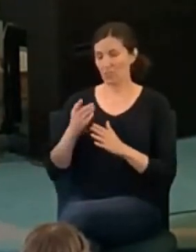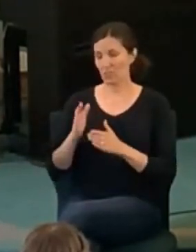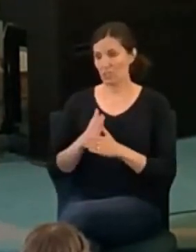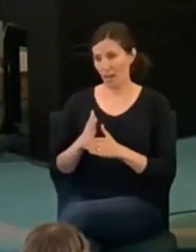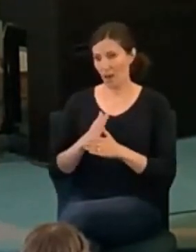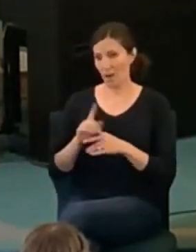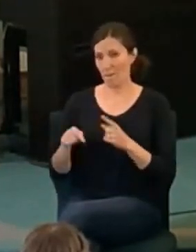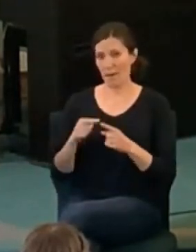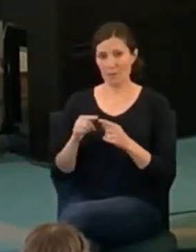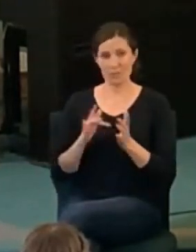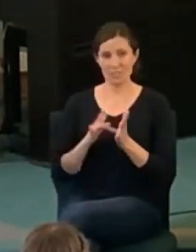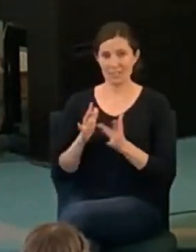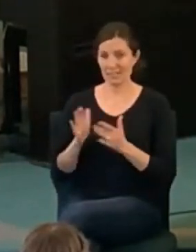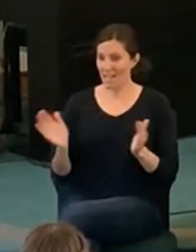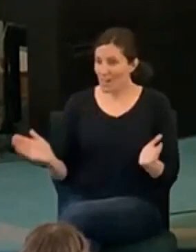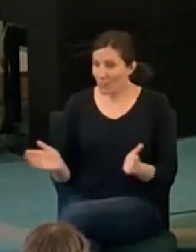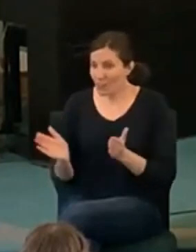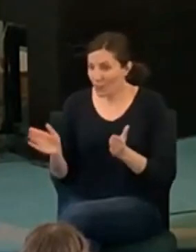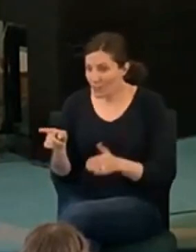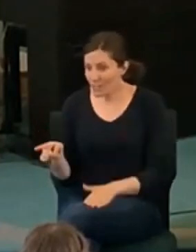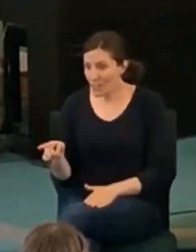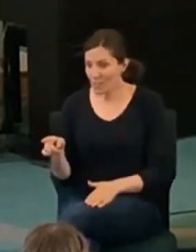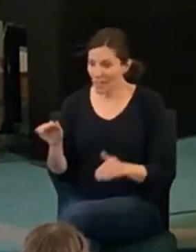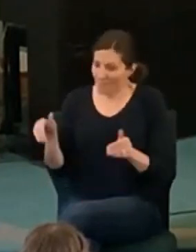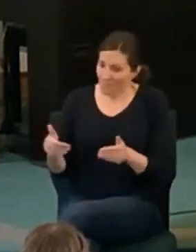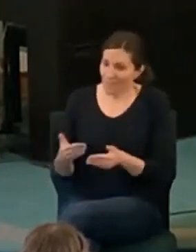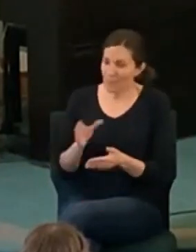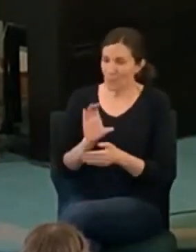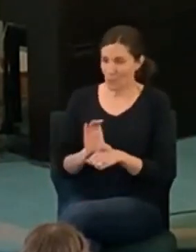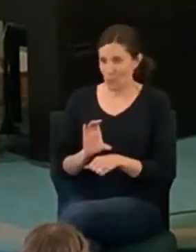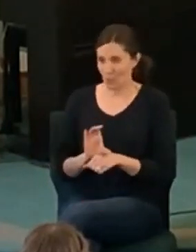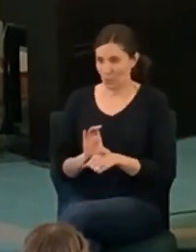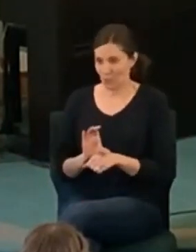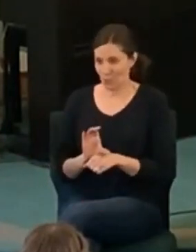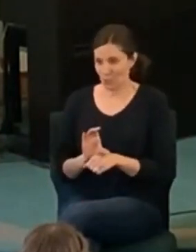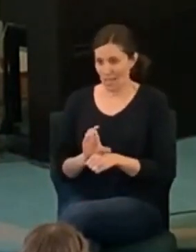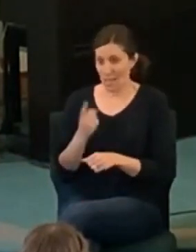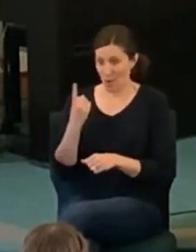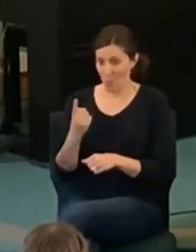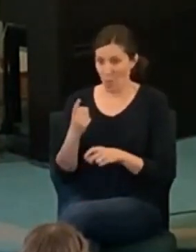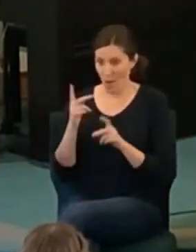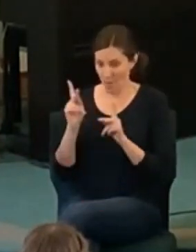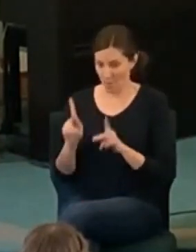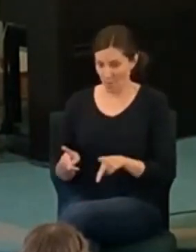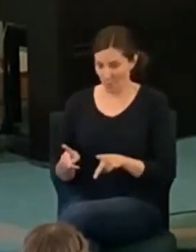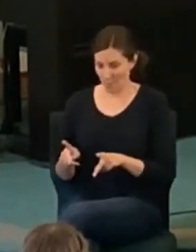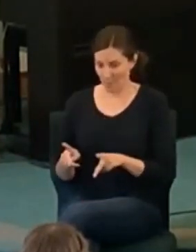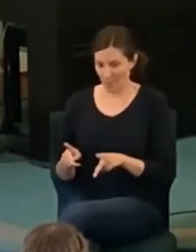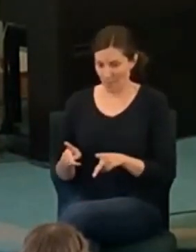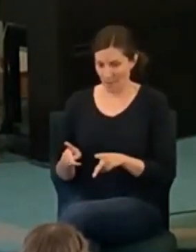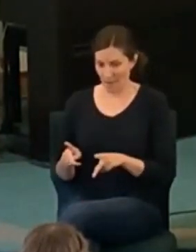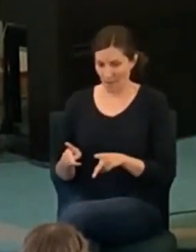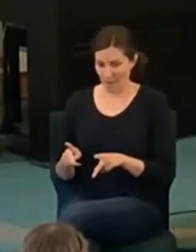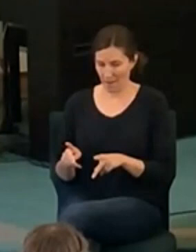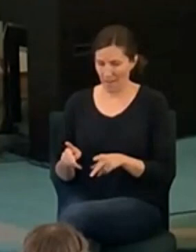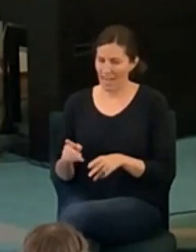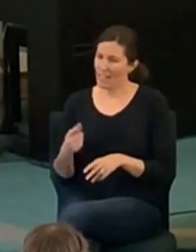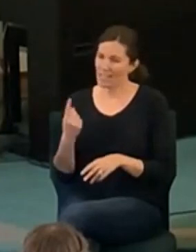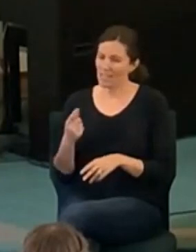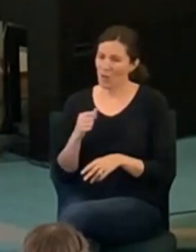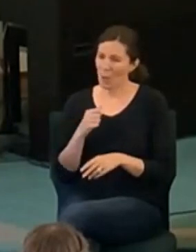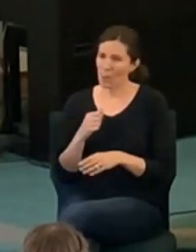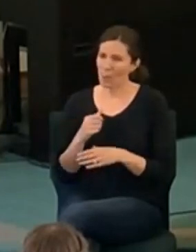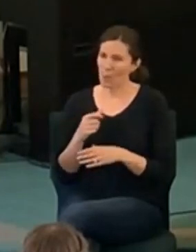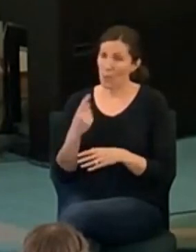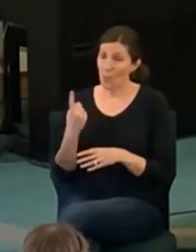his 9-year-old daughter, be in a band, while still being addicted to all these drugs. But through some